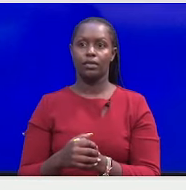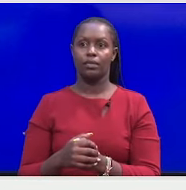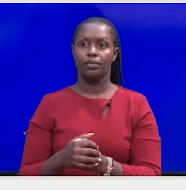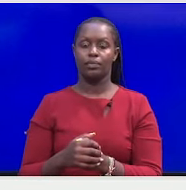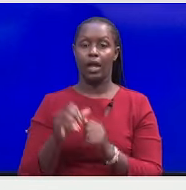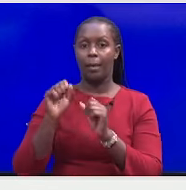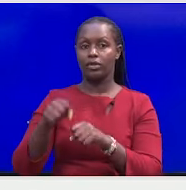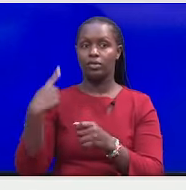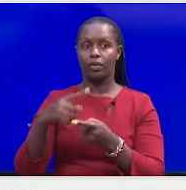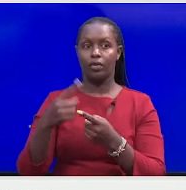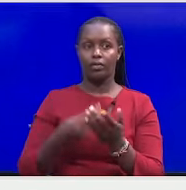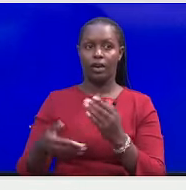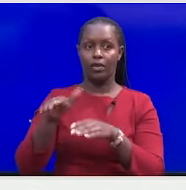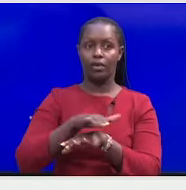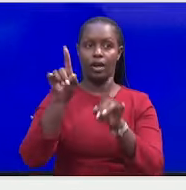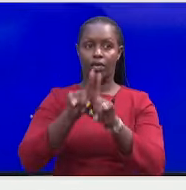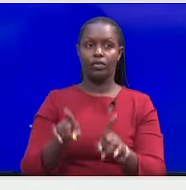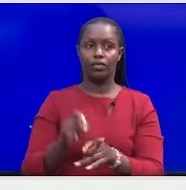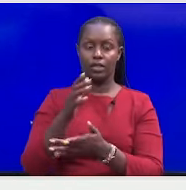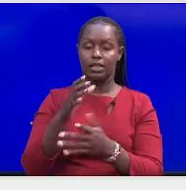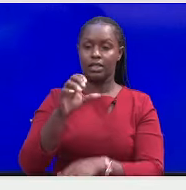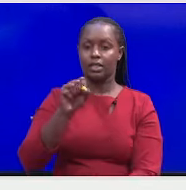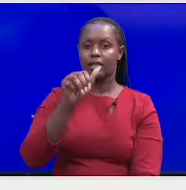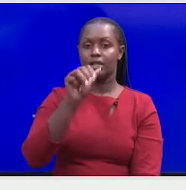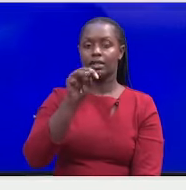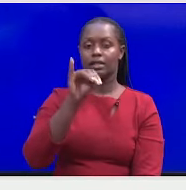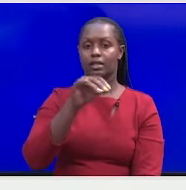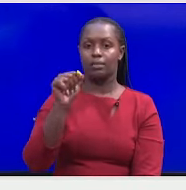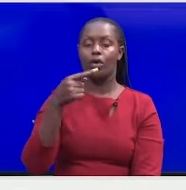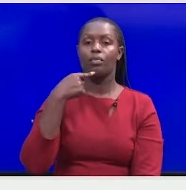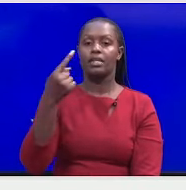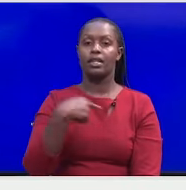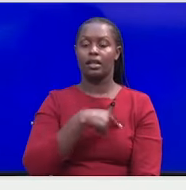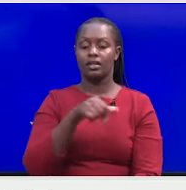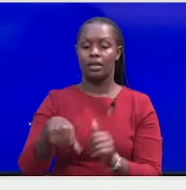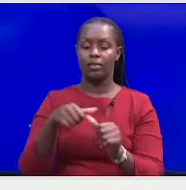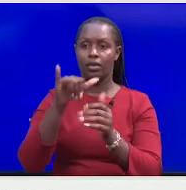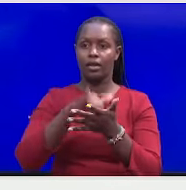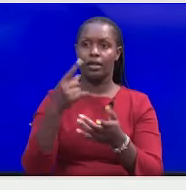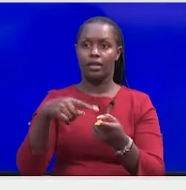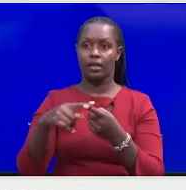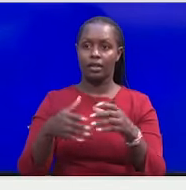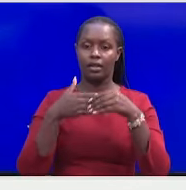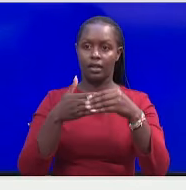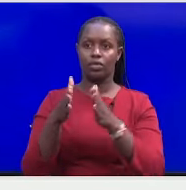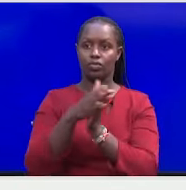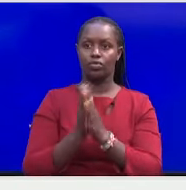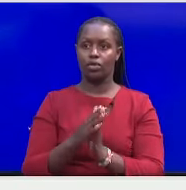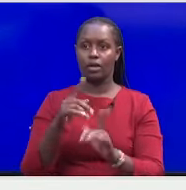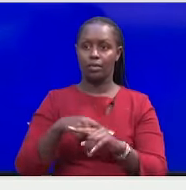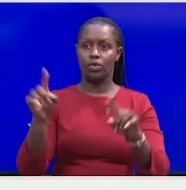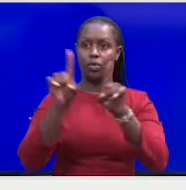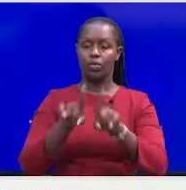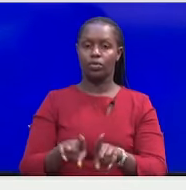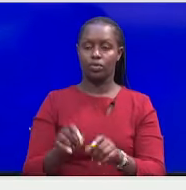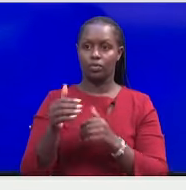of a cover-up, and Samira Mohammed will be telling us more about that particular leading story. But moving on, immediate